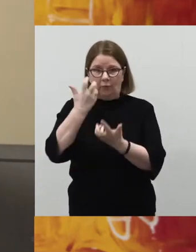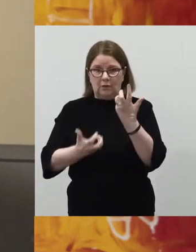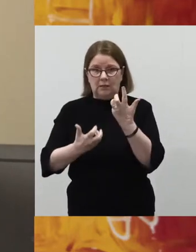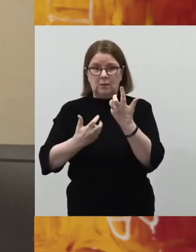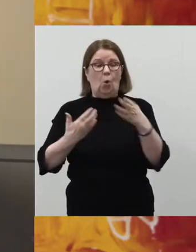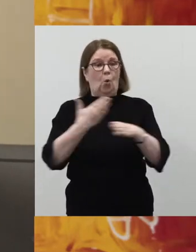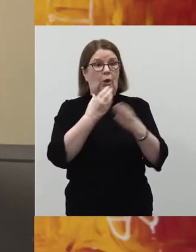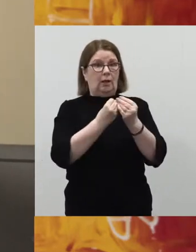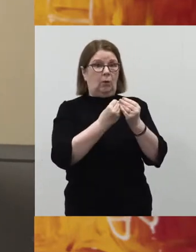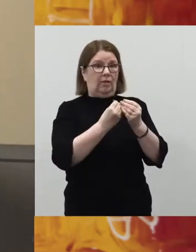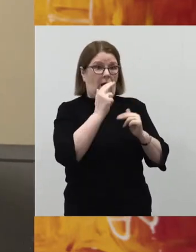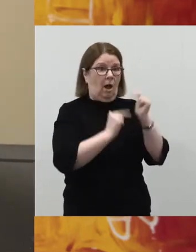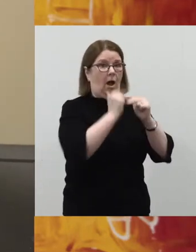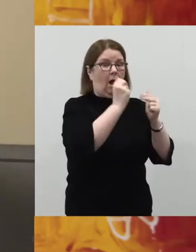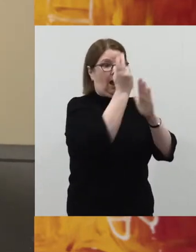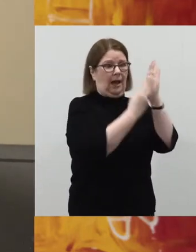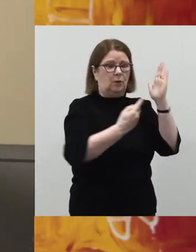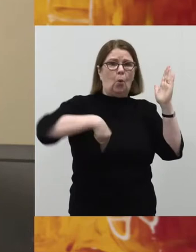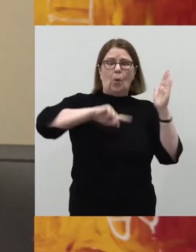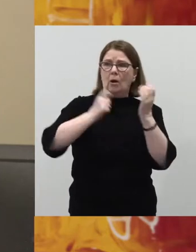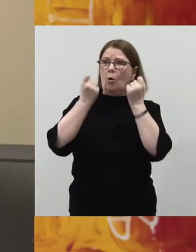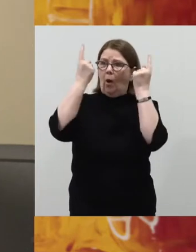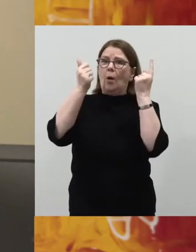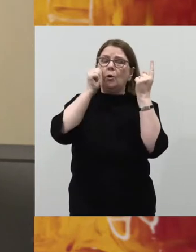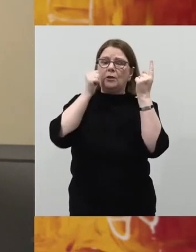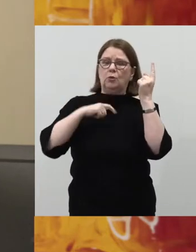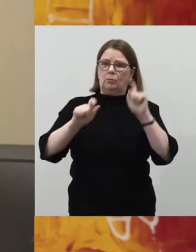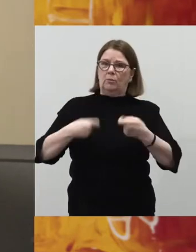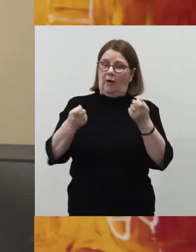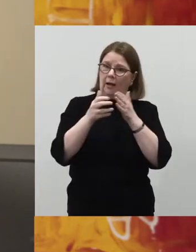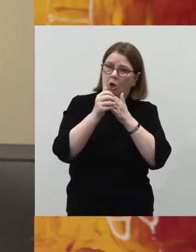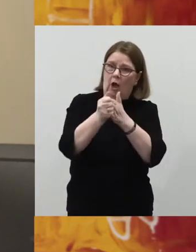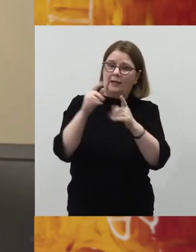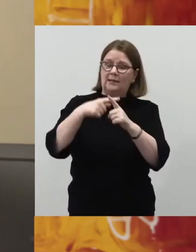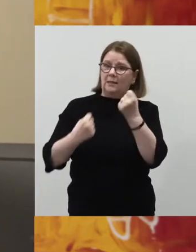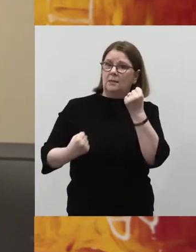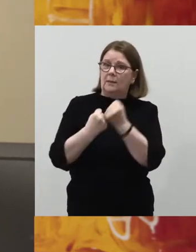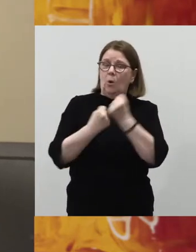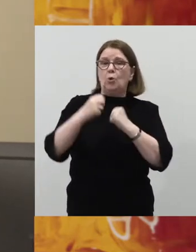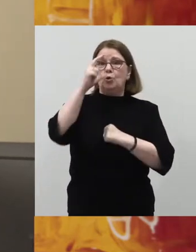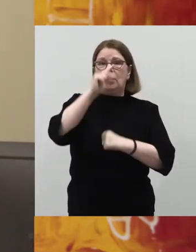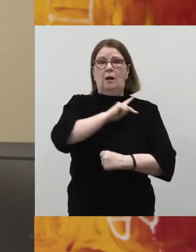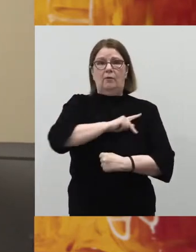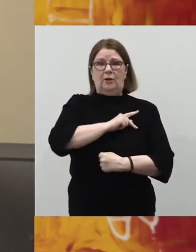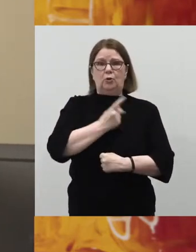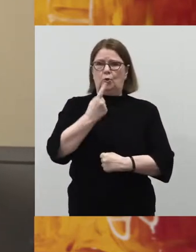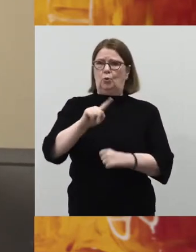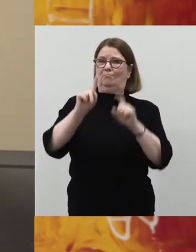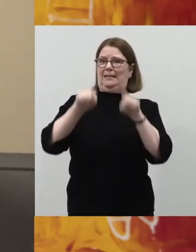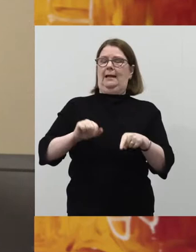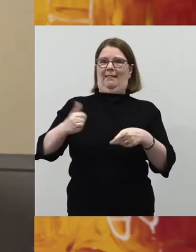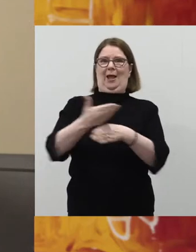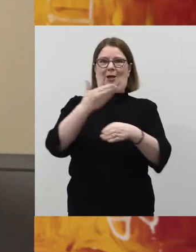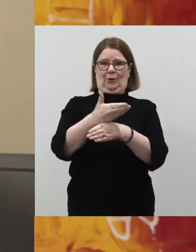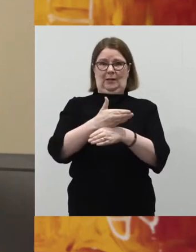health. Those of us in universities and working with emerging artists are aware of the need to offer guidance and